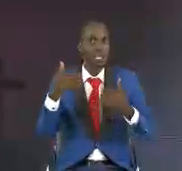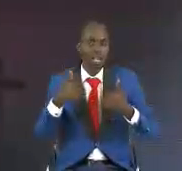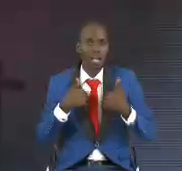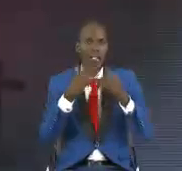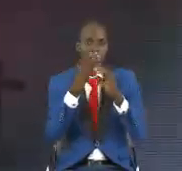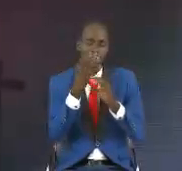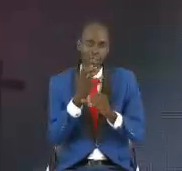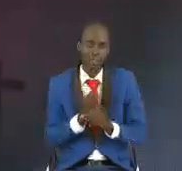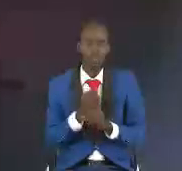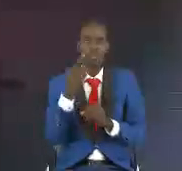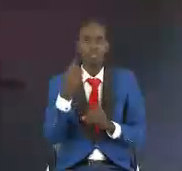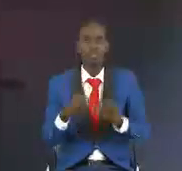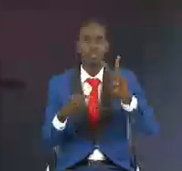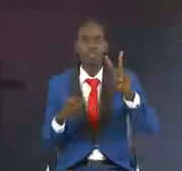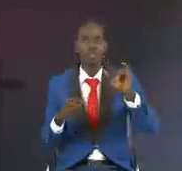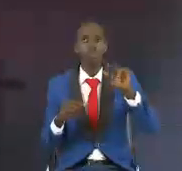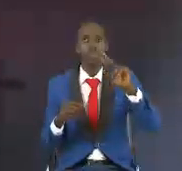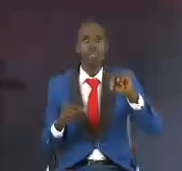vinegar,